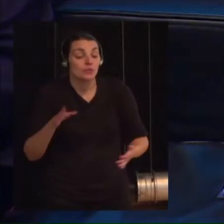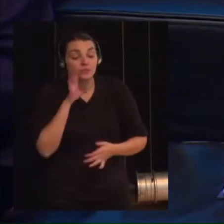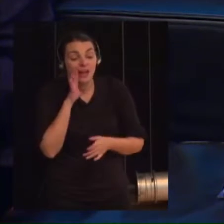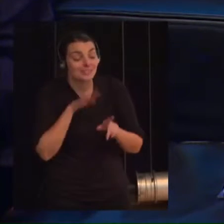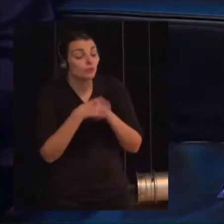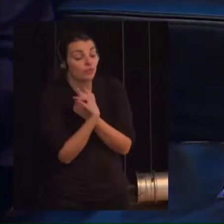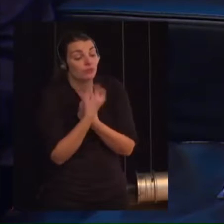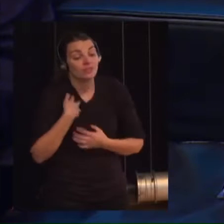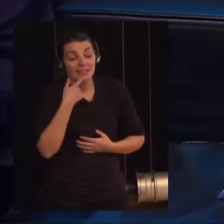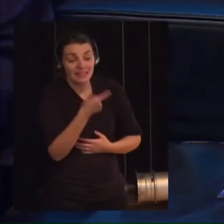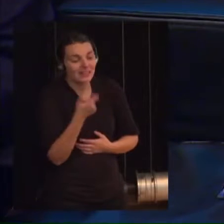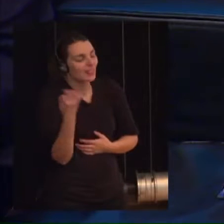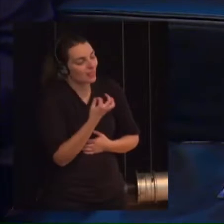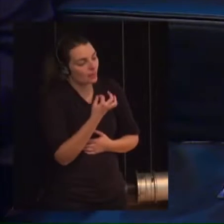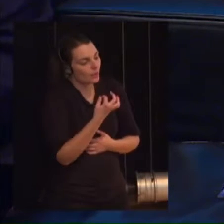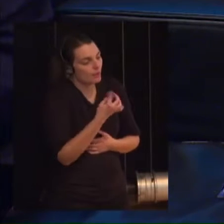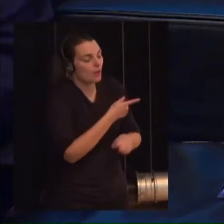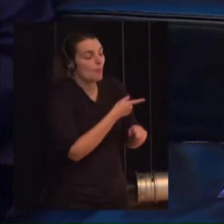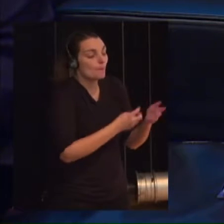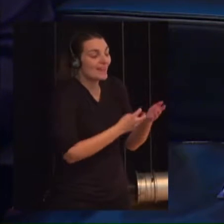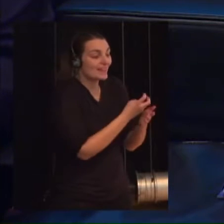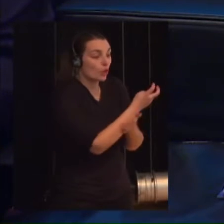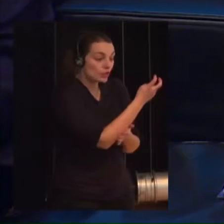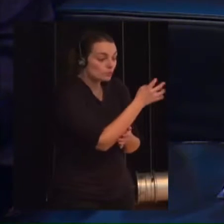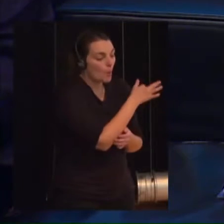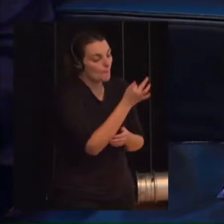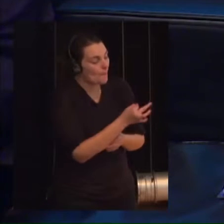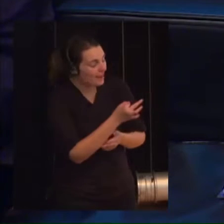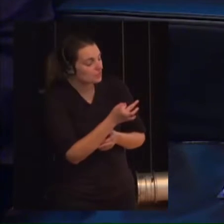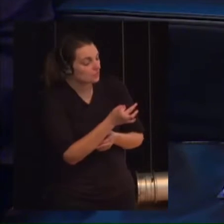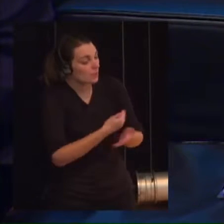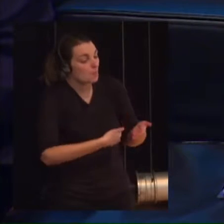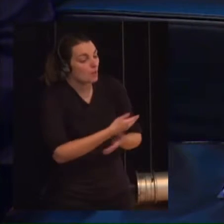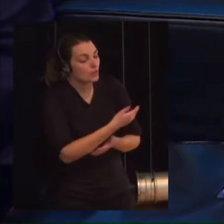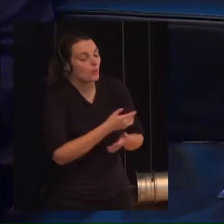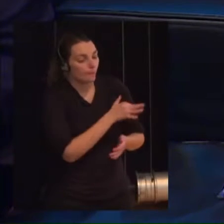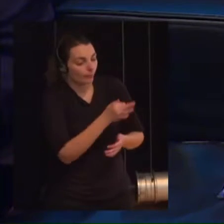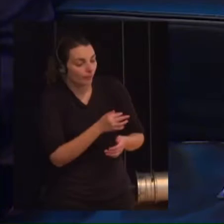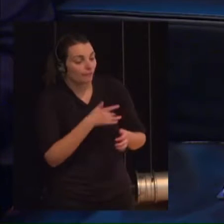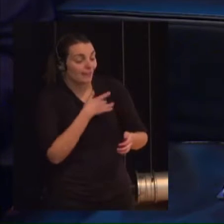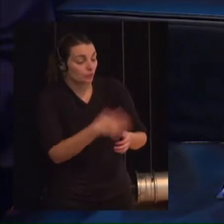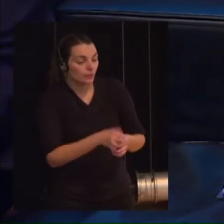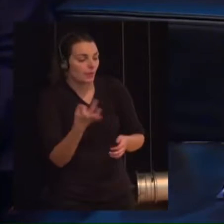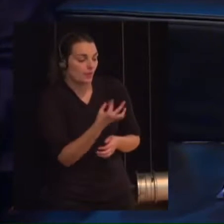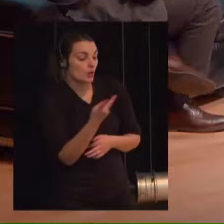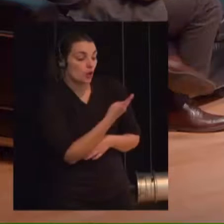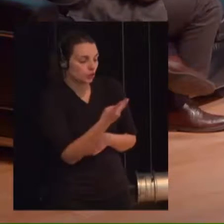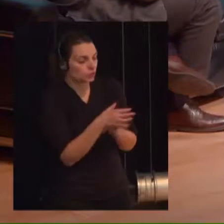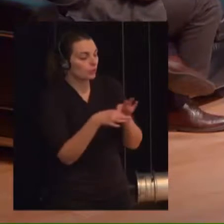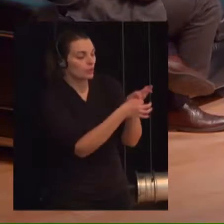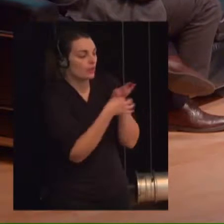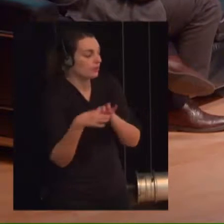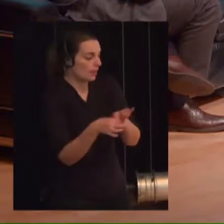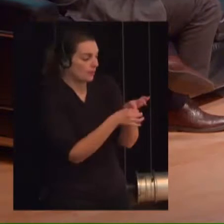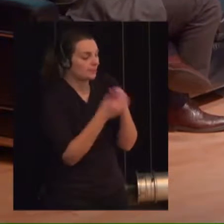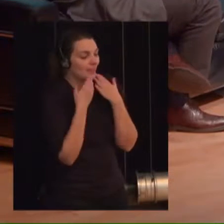because the role of journalists is so critical, it needs to be funded somehow. So with that, I'll move on. Very good. Sarah, thank you so